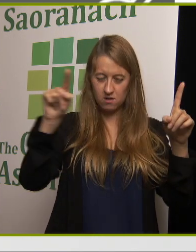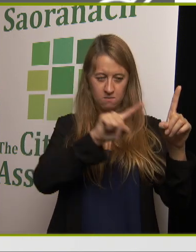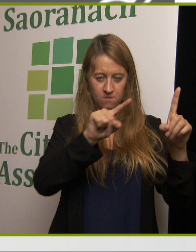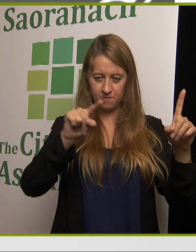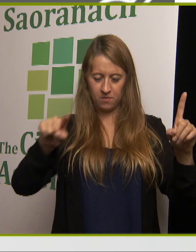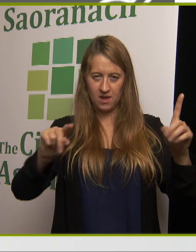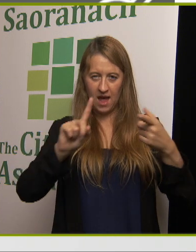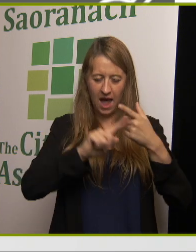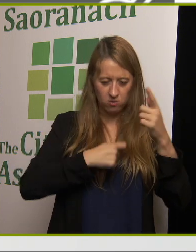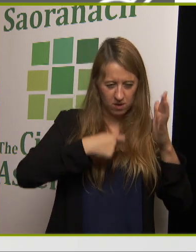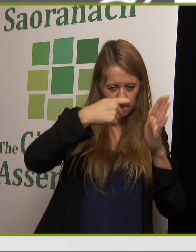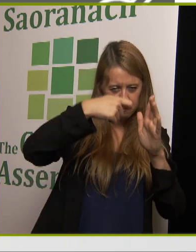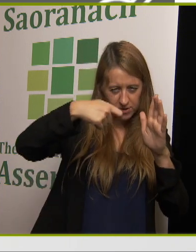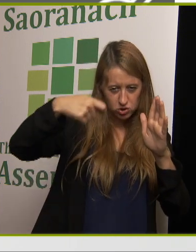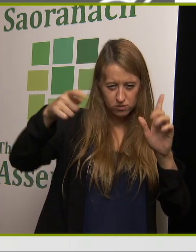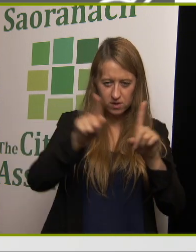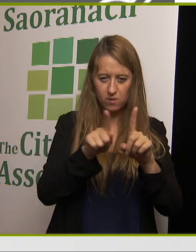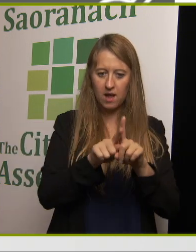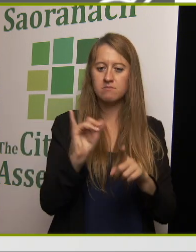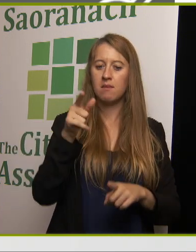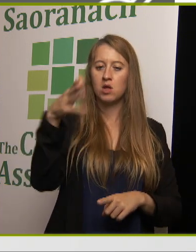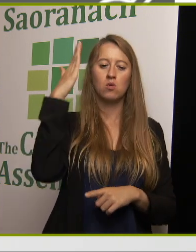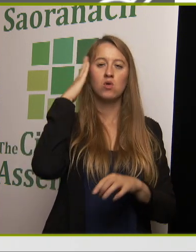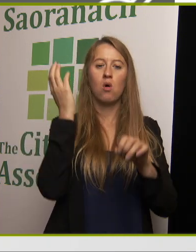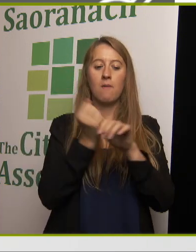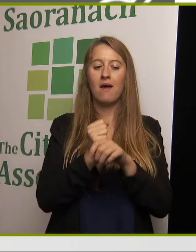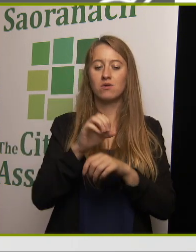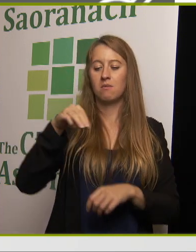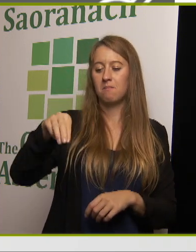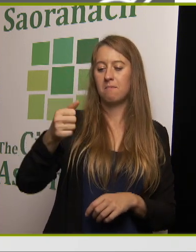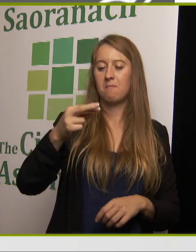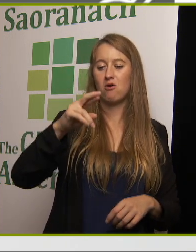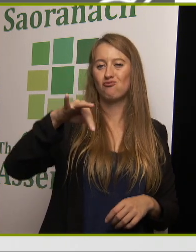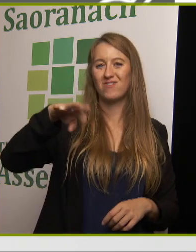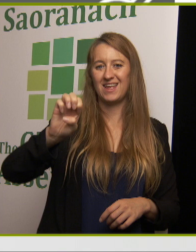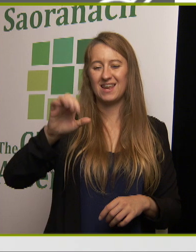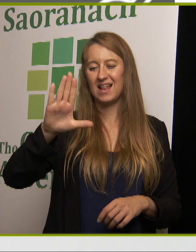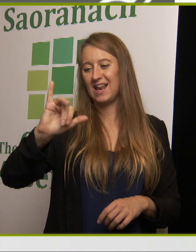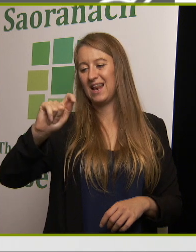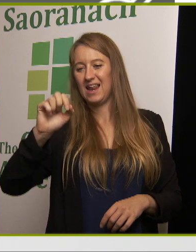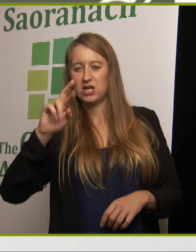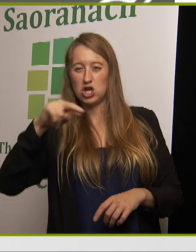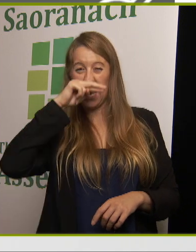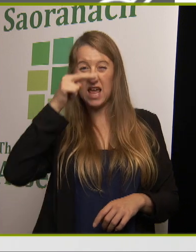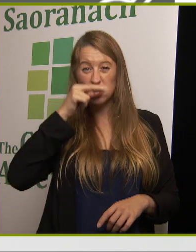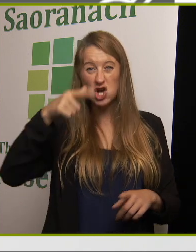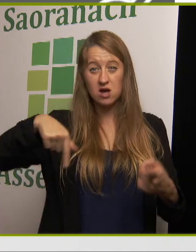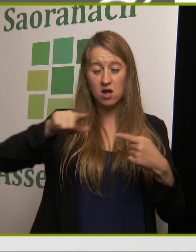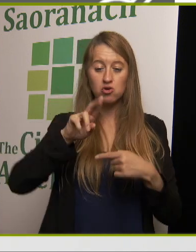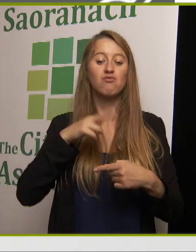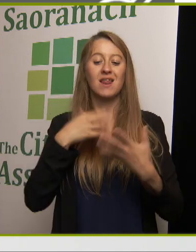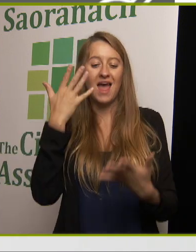be very familiar with is marine litter. We would measure litter on the beach, litter on the seafloor, litter in the water, litter in